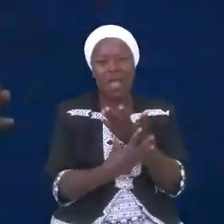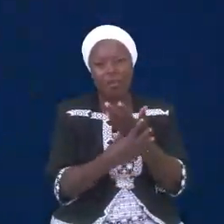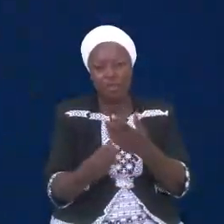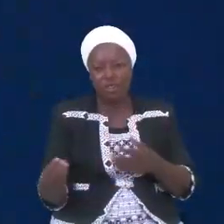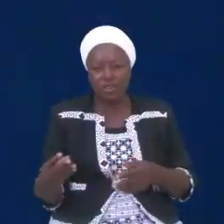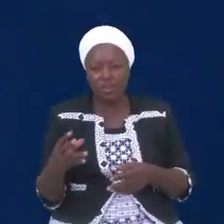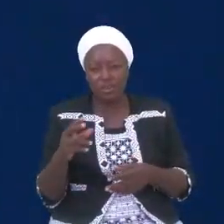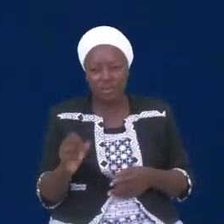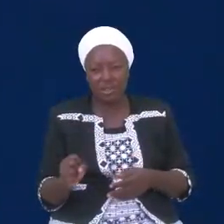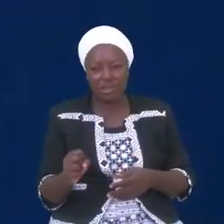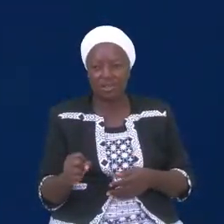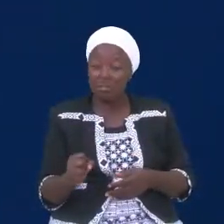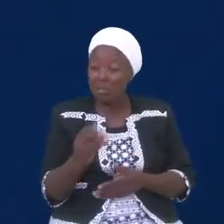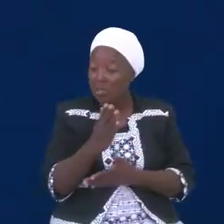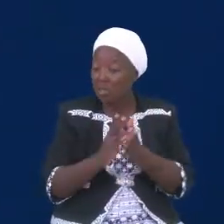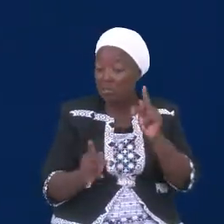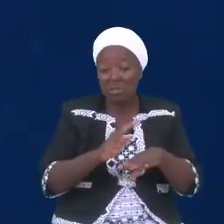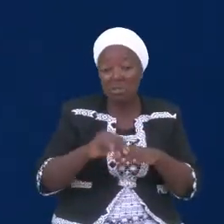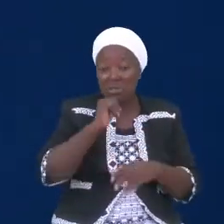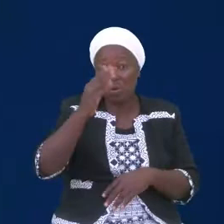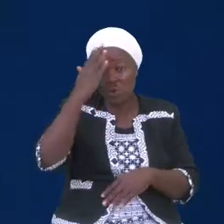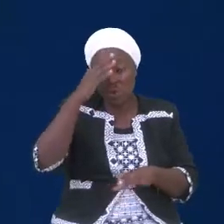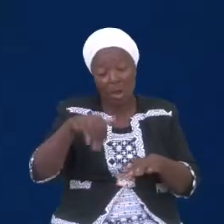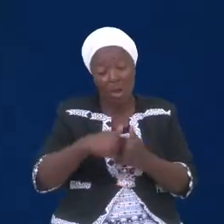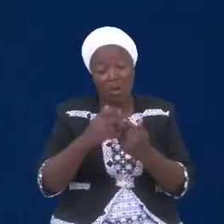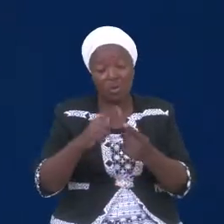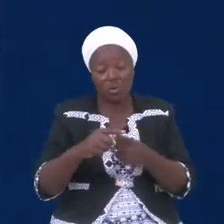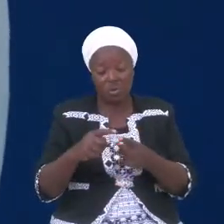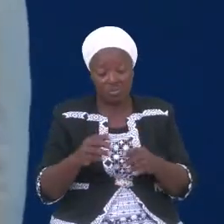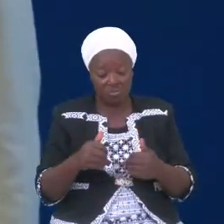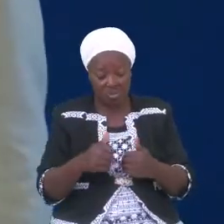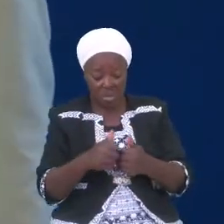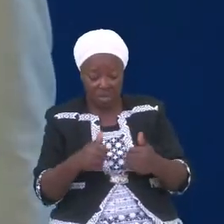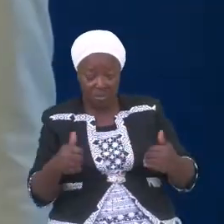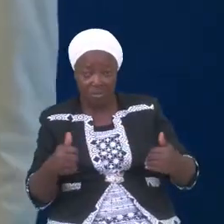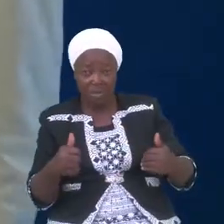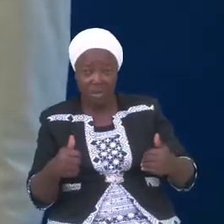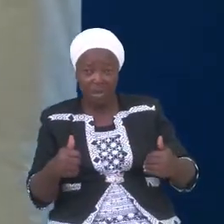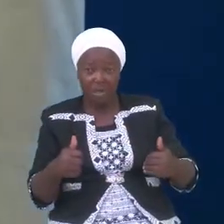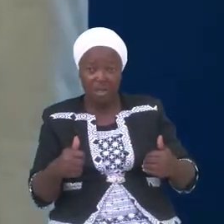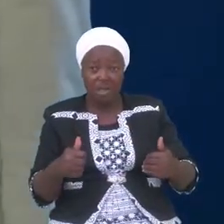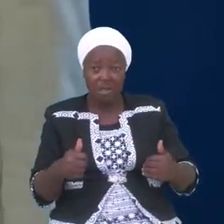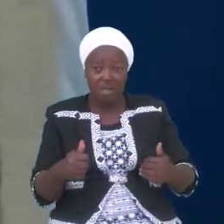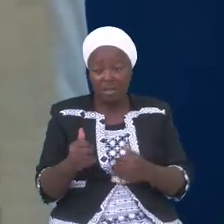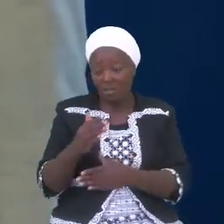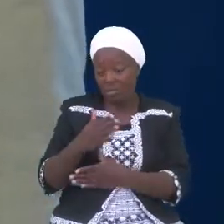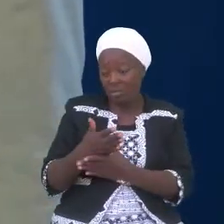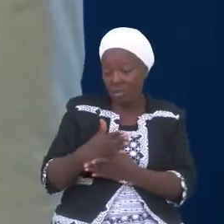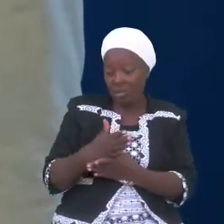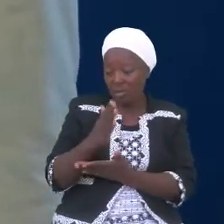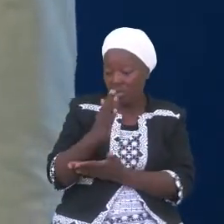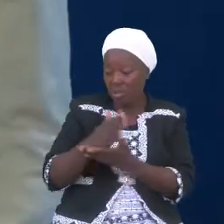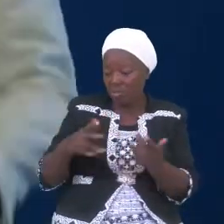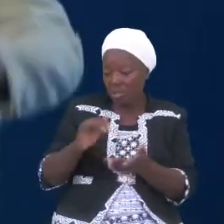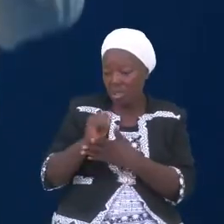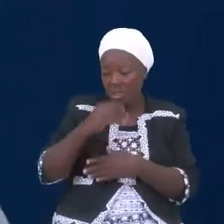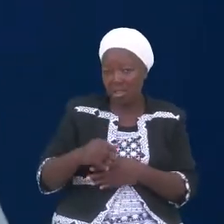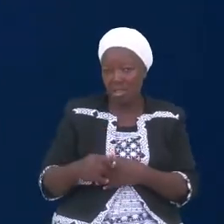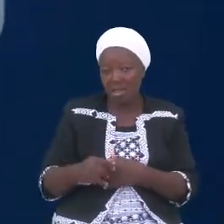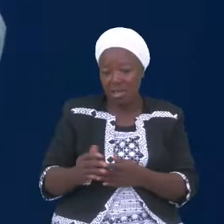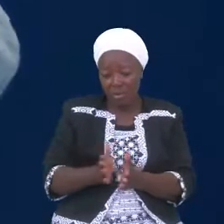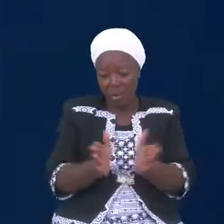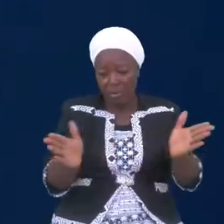emulations. Some people don't know how to differentiate between something that is popular and what